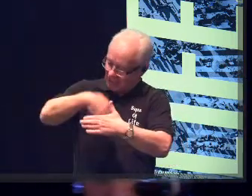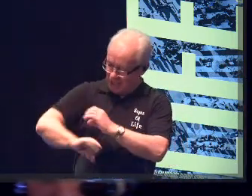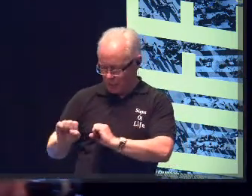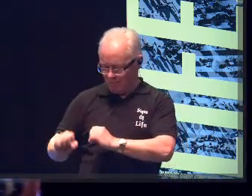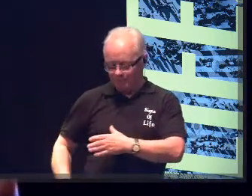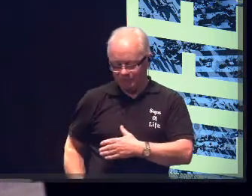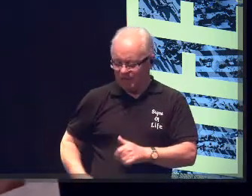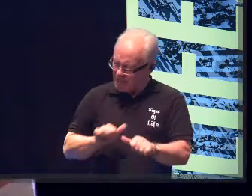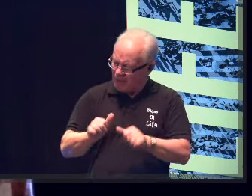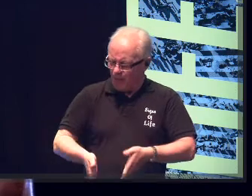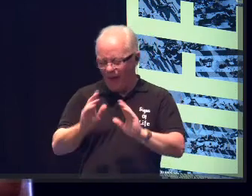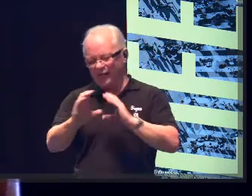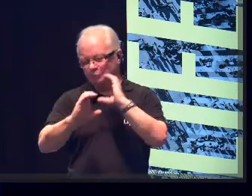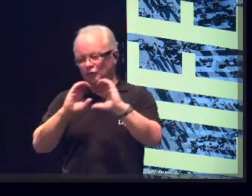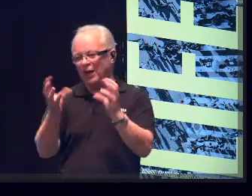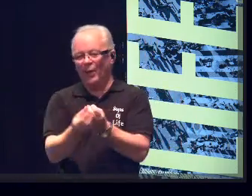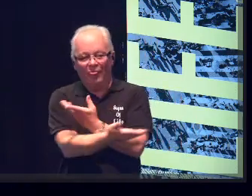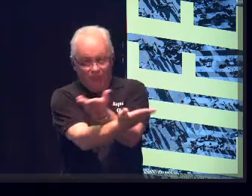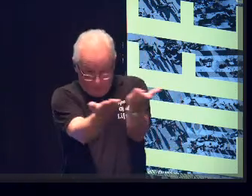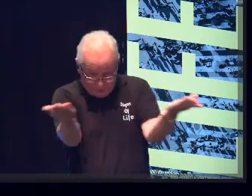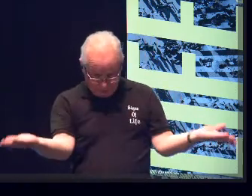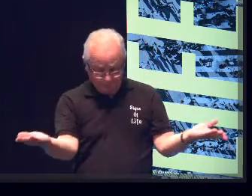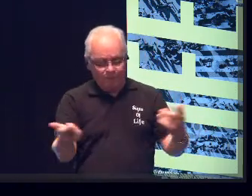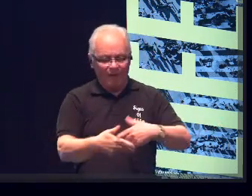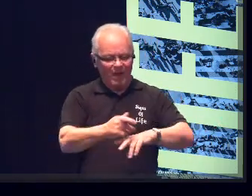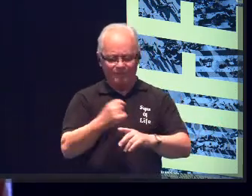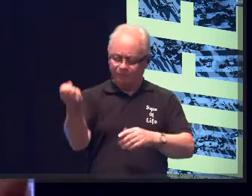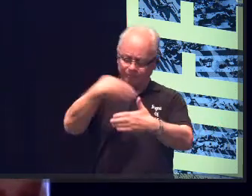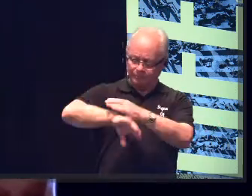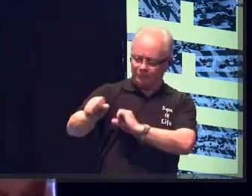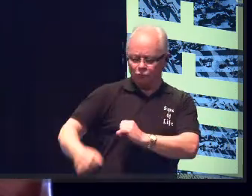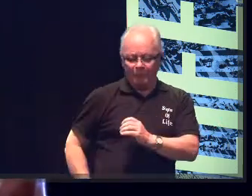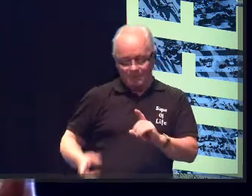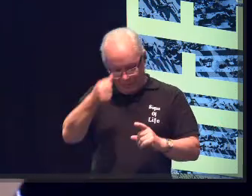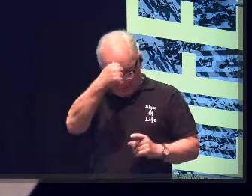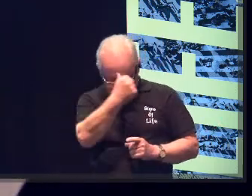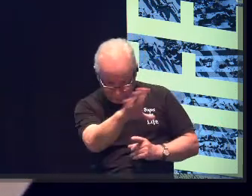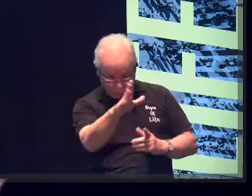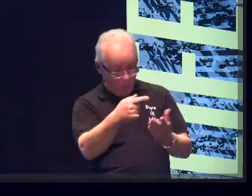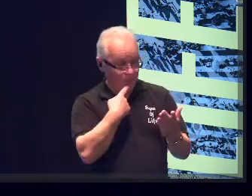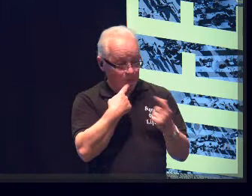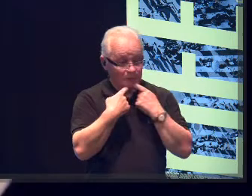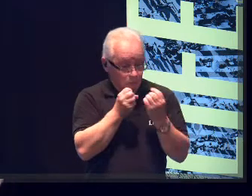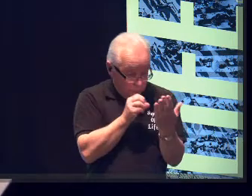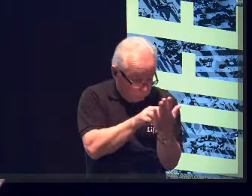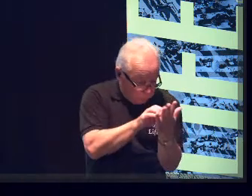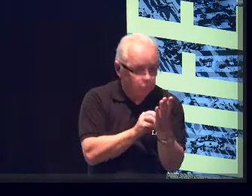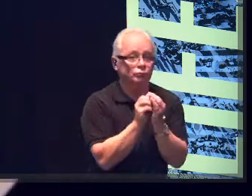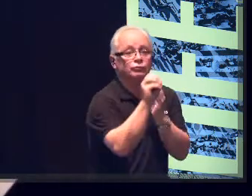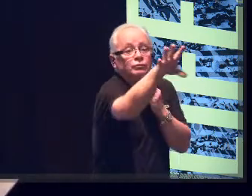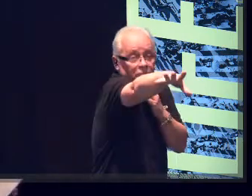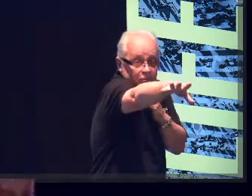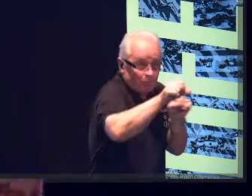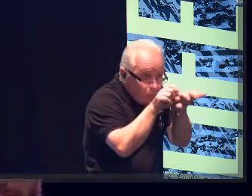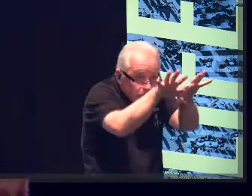is a better way for us to communicate with you. We can actually, if you have this in your pocket, we can send you a message via this. So if we need something out there, we need you to